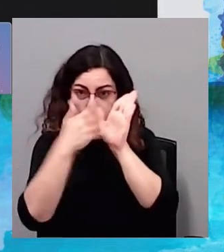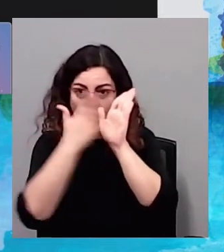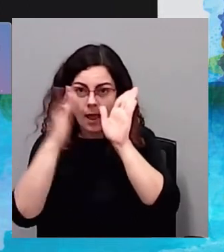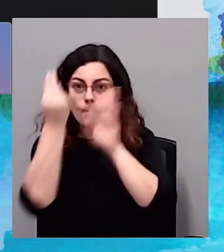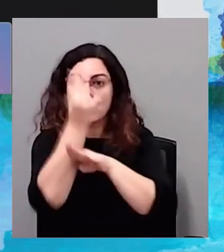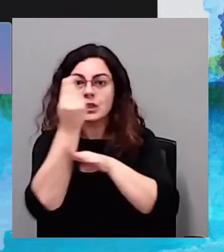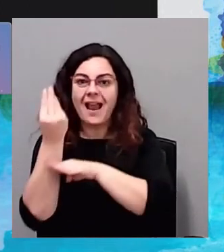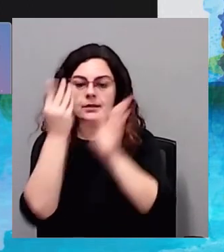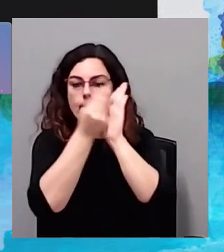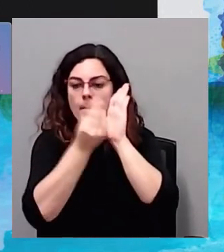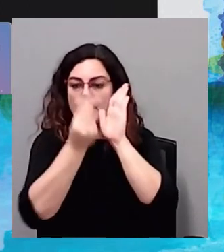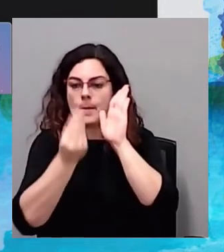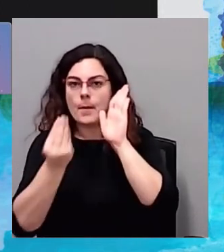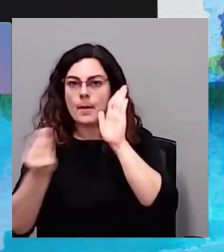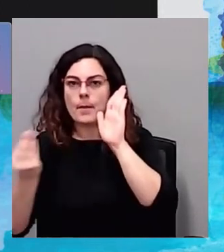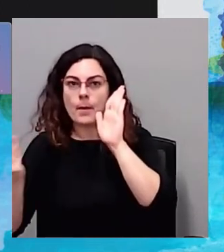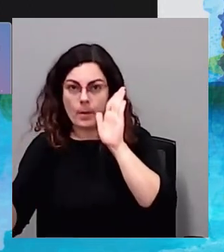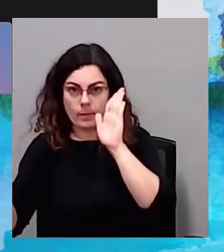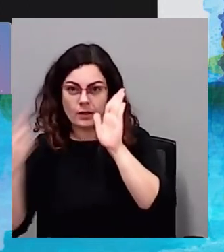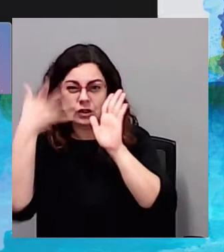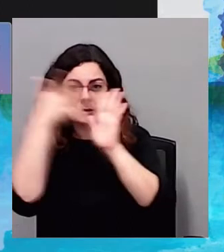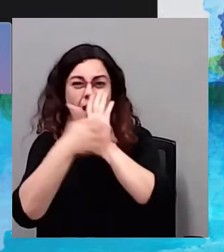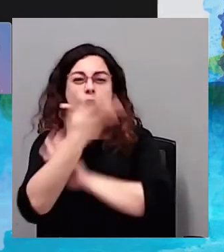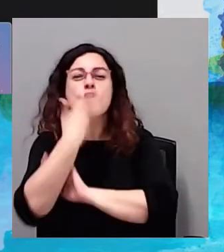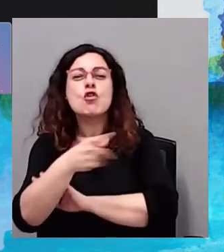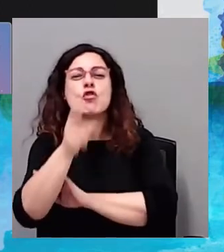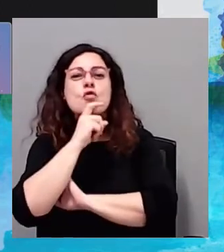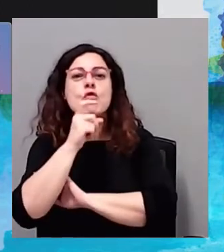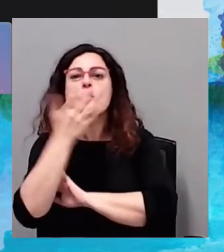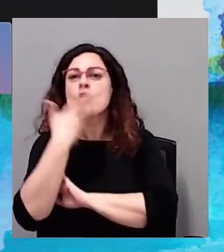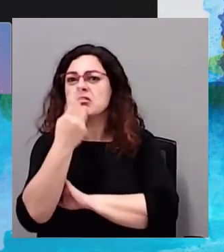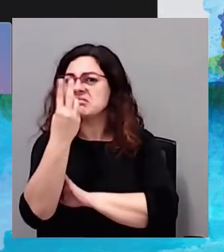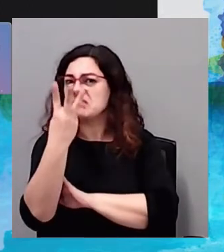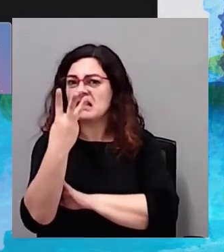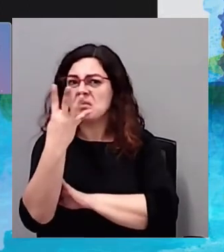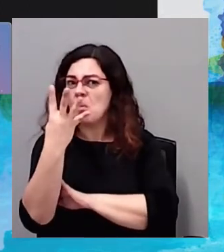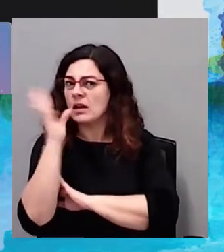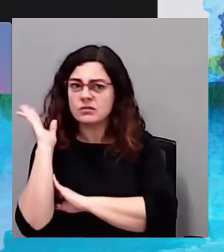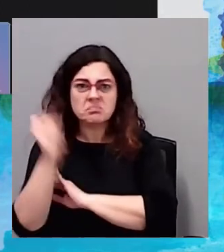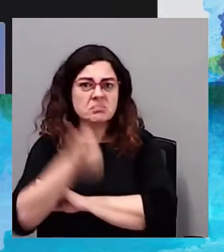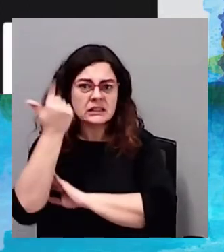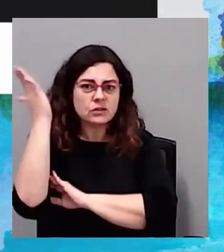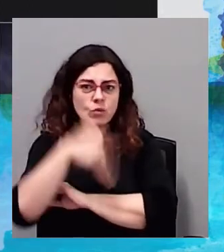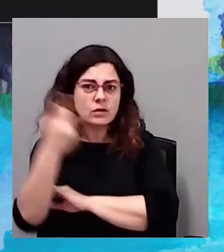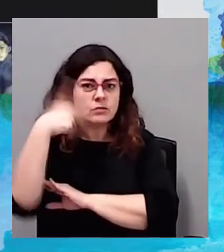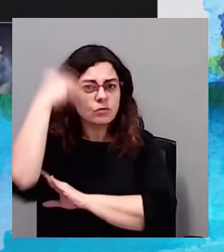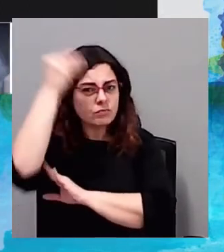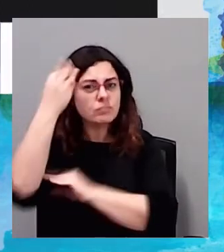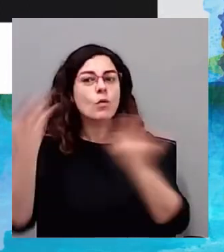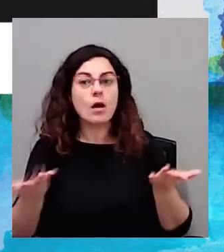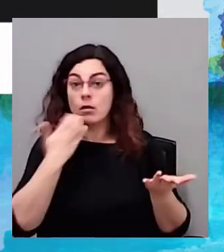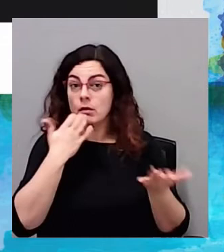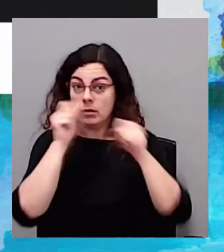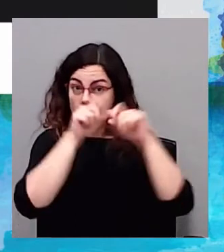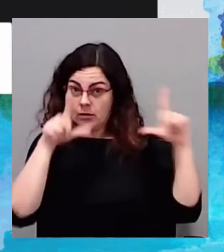it up and all of a sudden you have many dolls, for example. So how can we describe the colors? Only 3 or maybe 4 colors in this